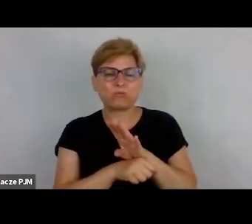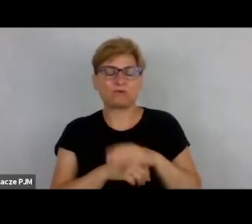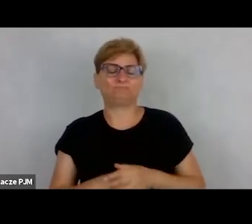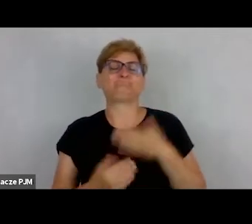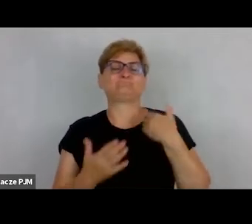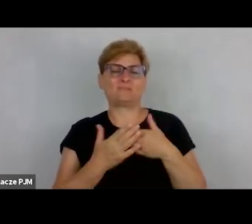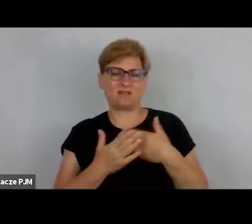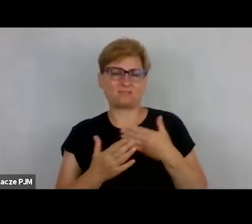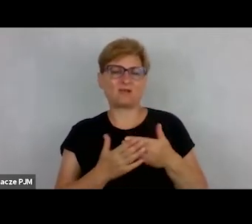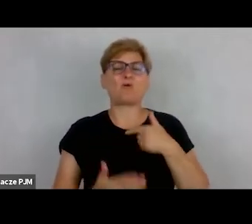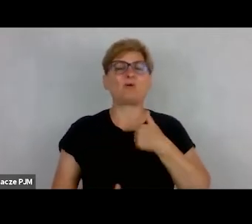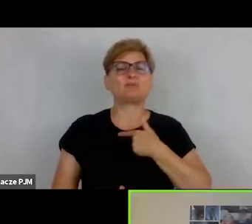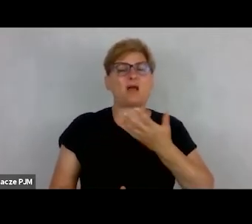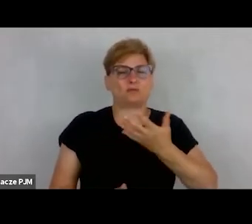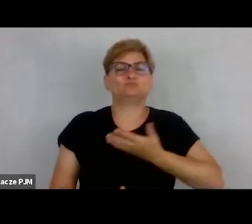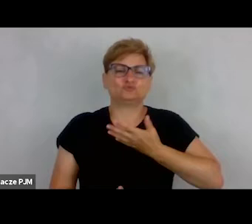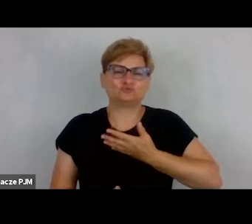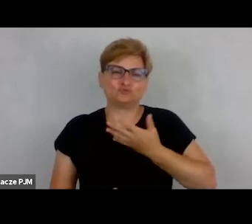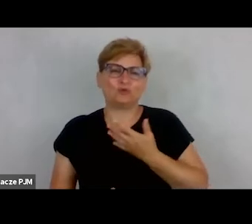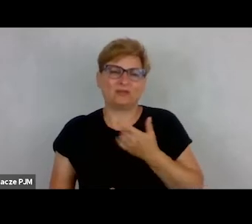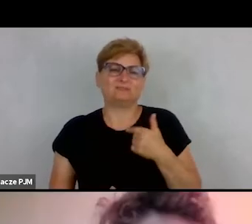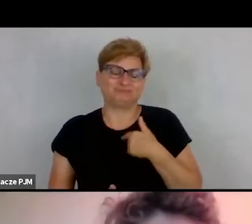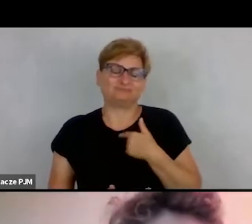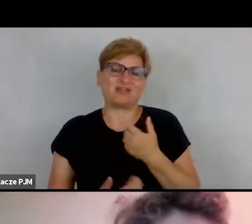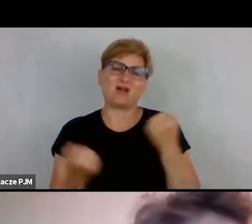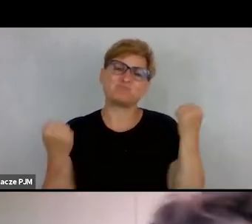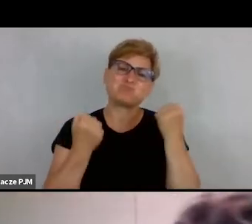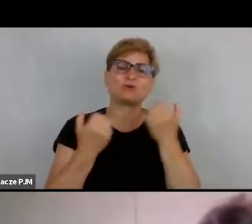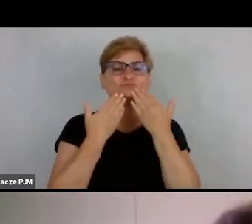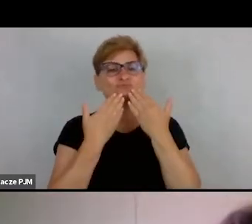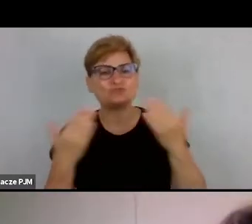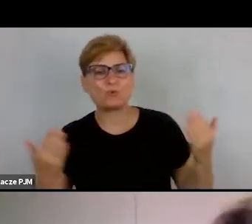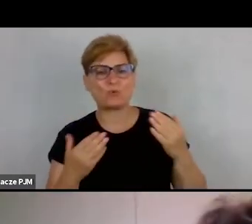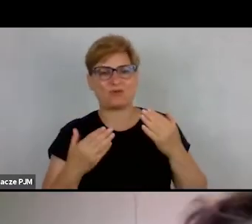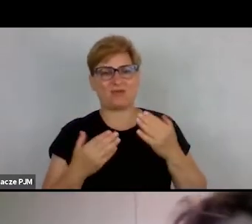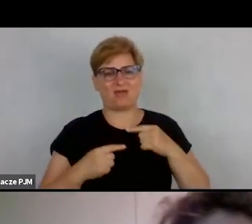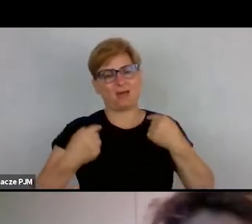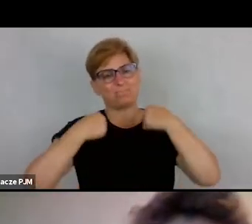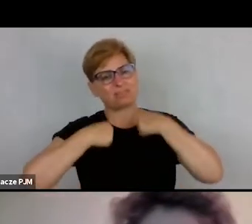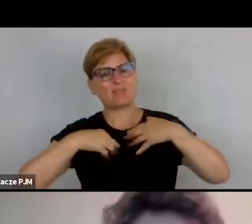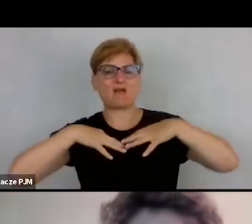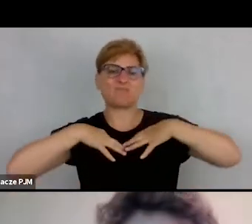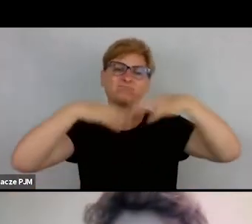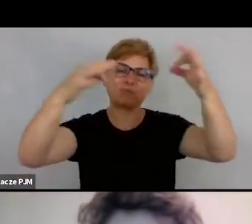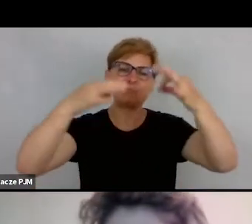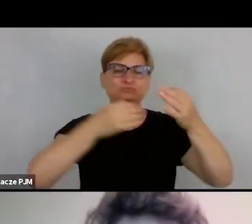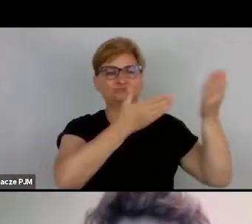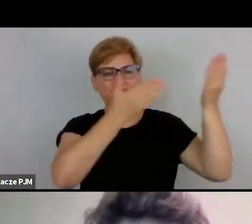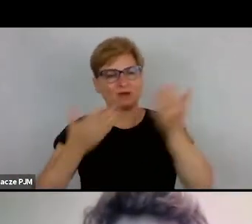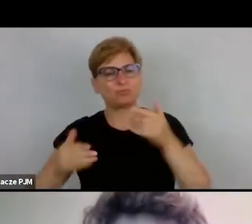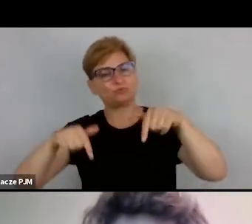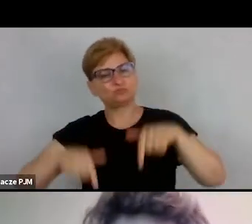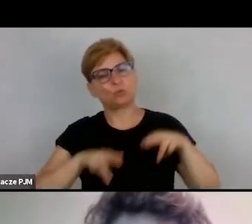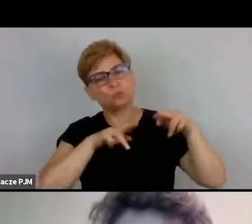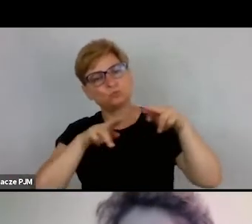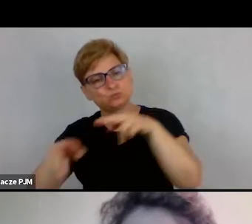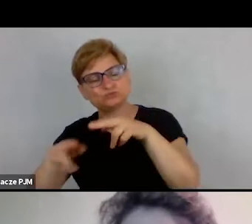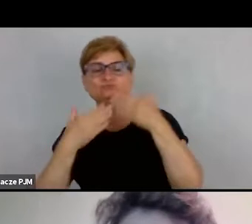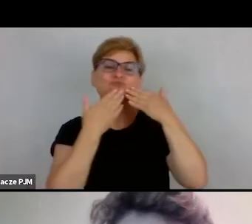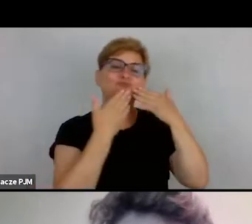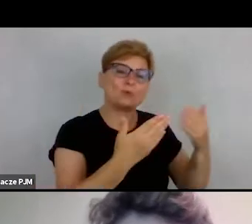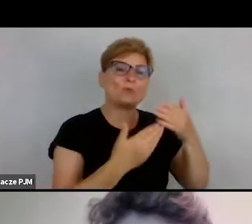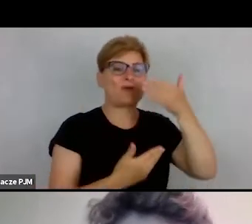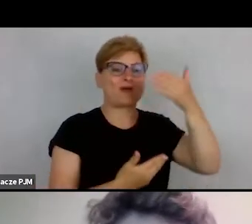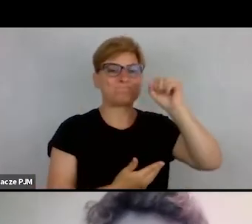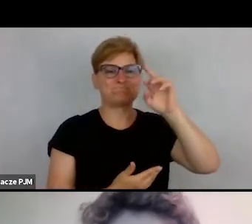Joanna, your work in making this happen. And I've been an Ashoka Fellow for, goodness, nearly a decade now. I think I became an Ashoka